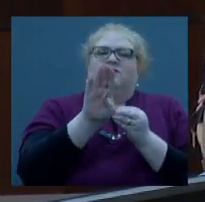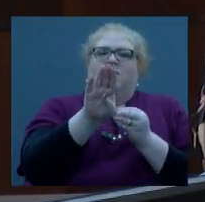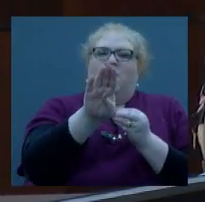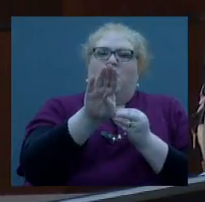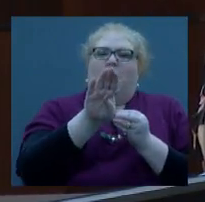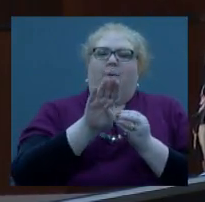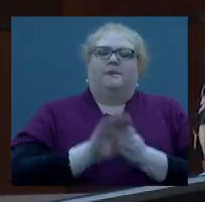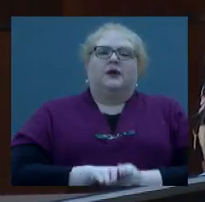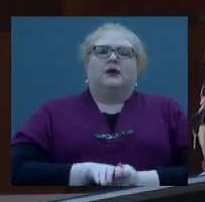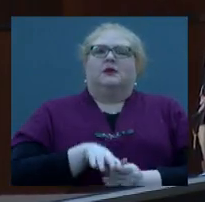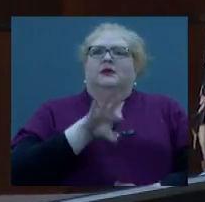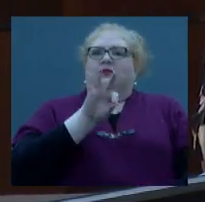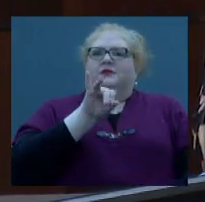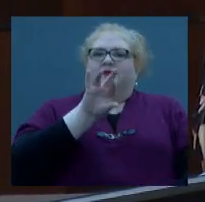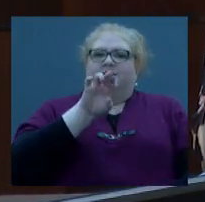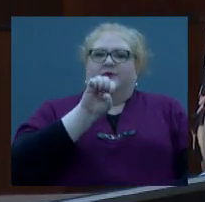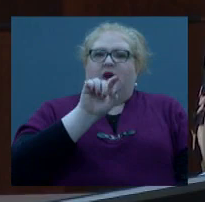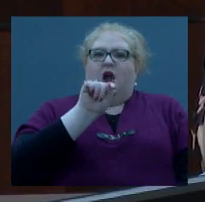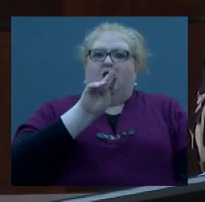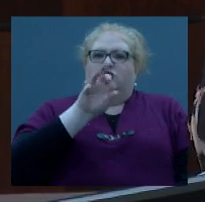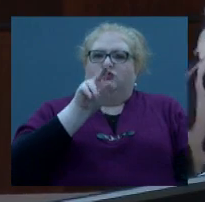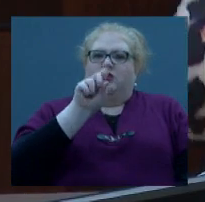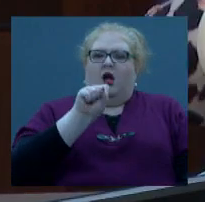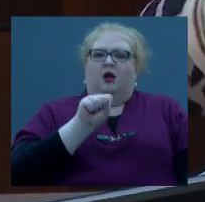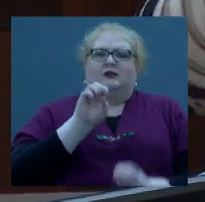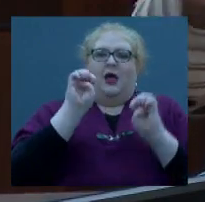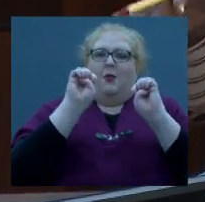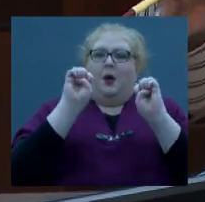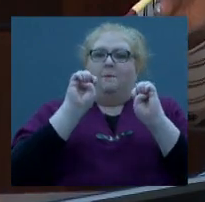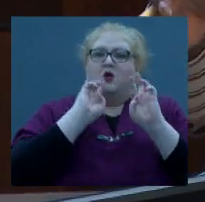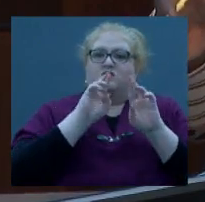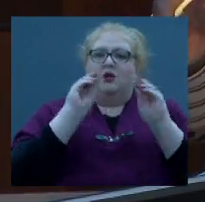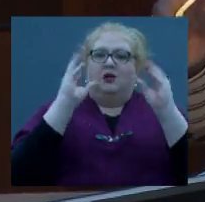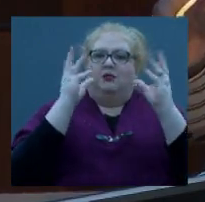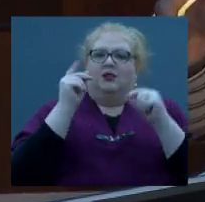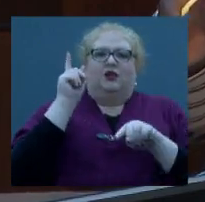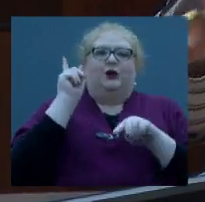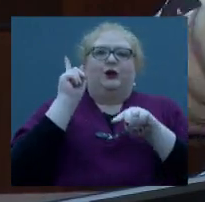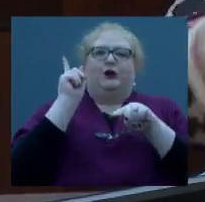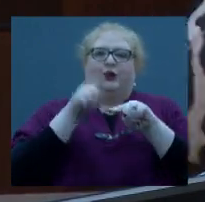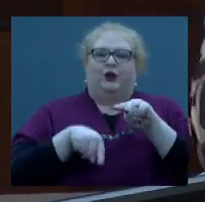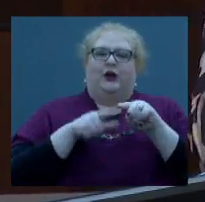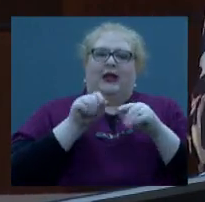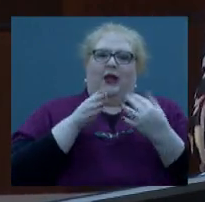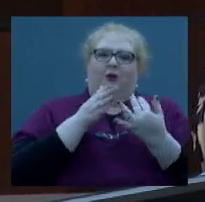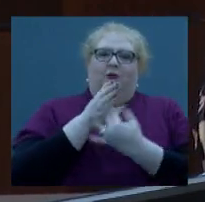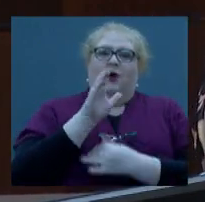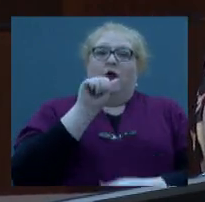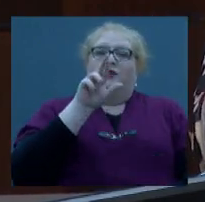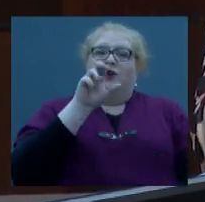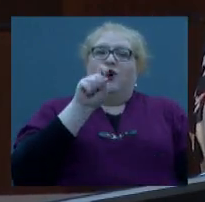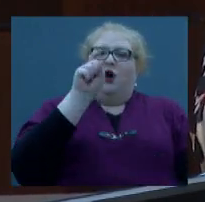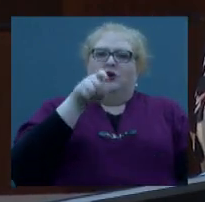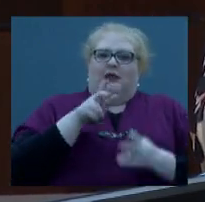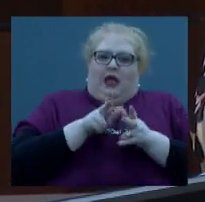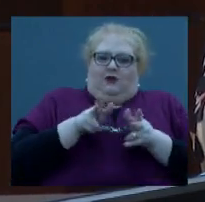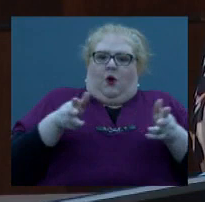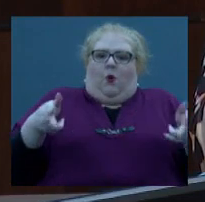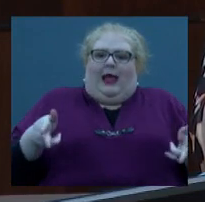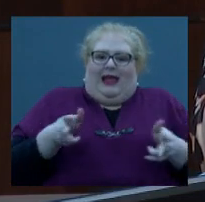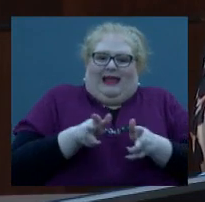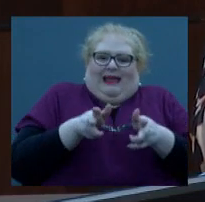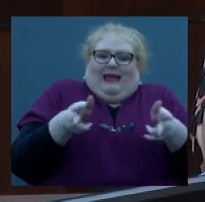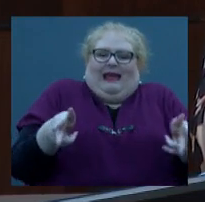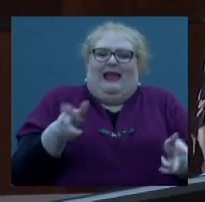the fire trucks and emergency response units couldn't get through, and the cars had to go in the ditch. So that's what comes to mind for me.